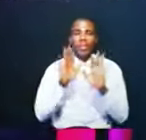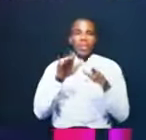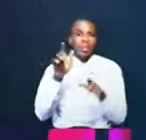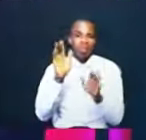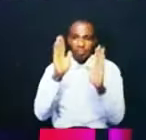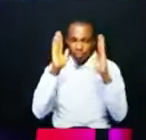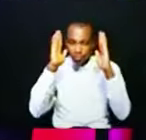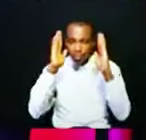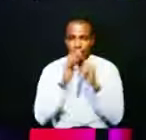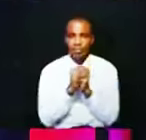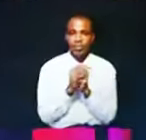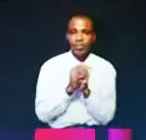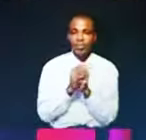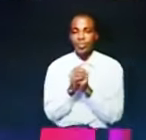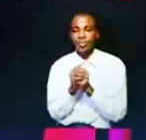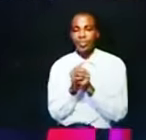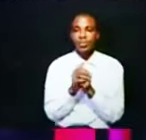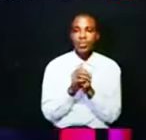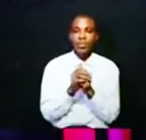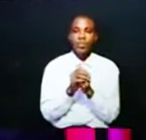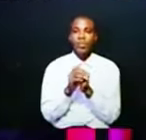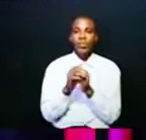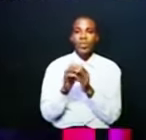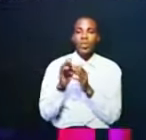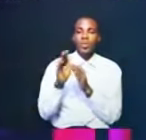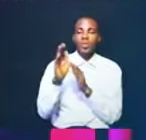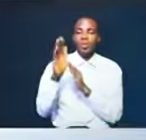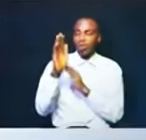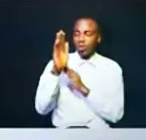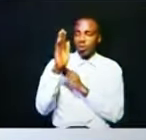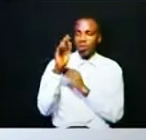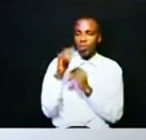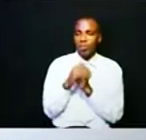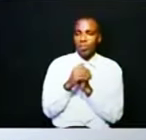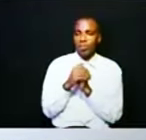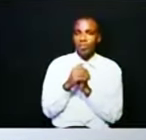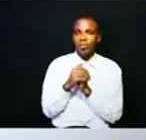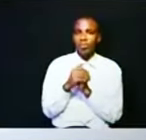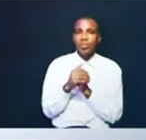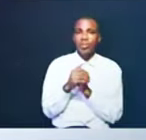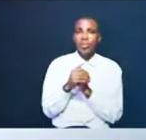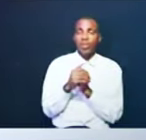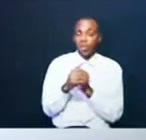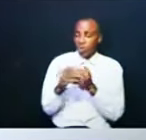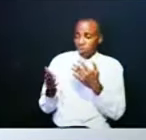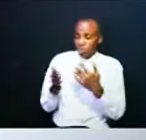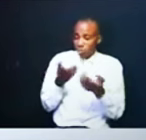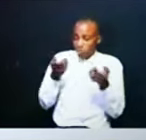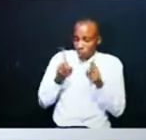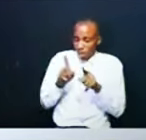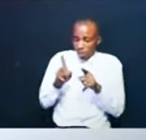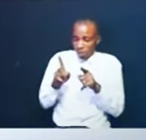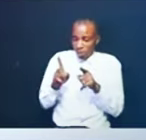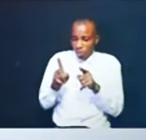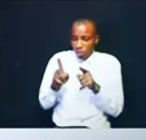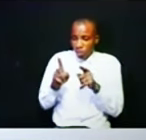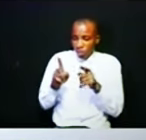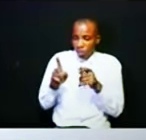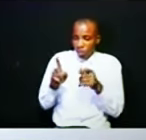to this. God adds the spiritual dimension to the marital life. Now, when you